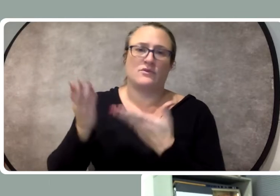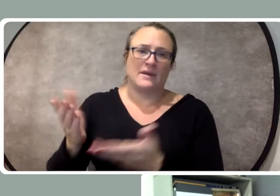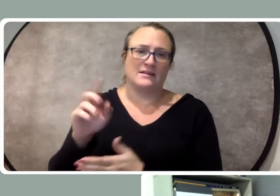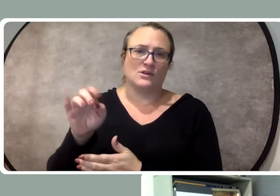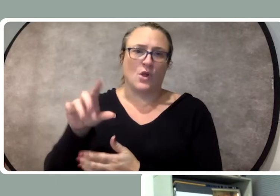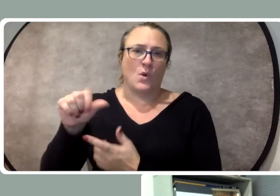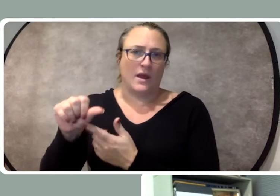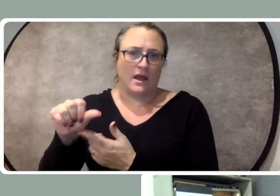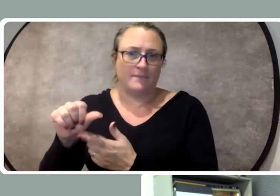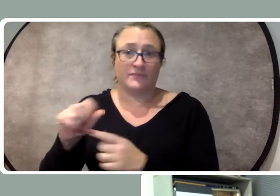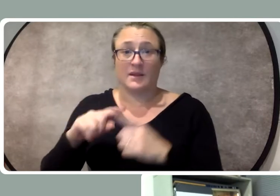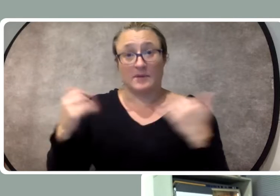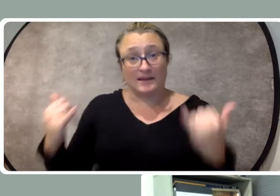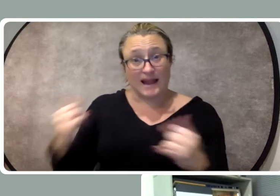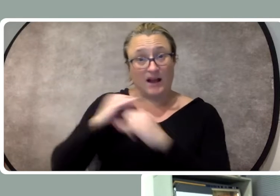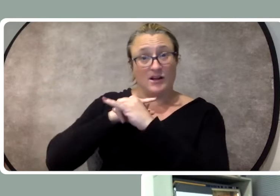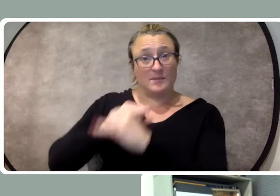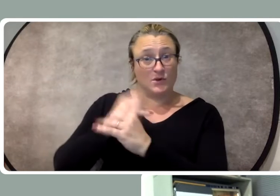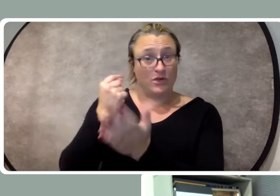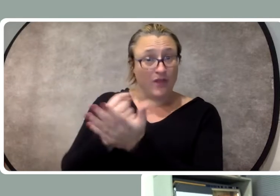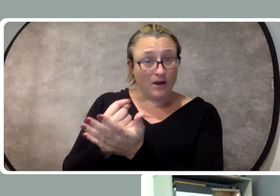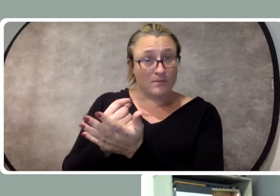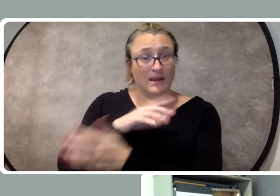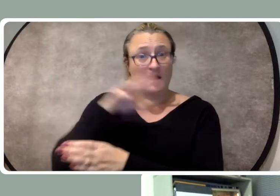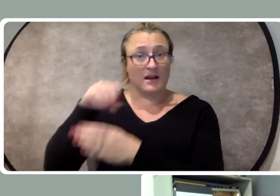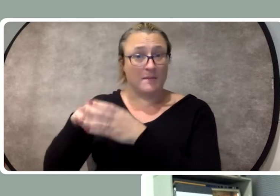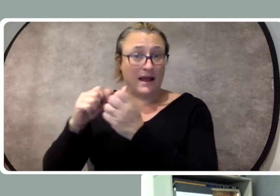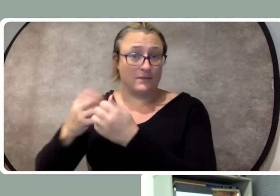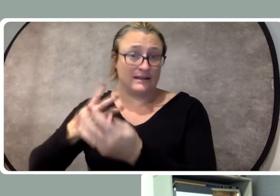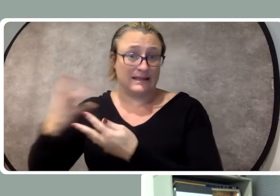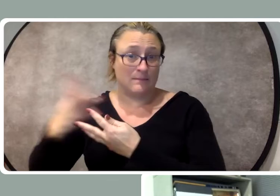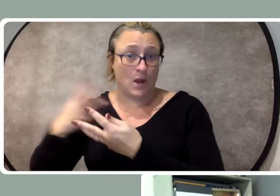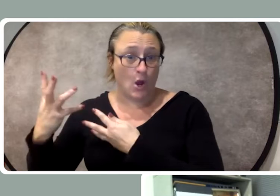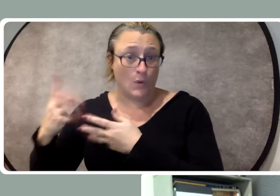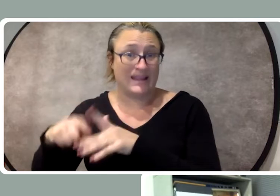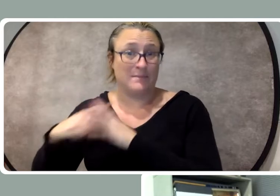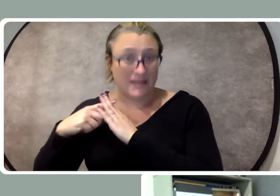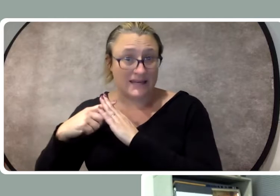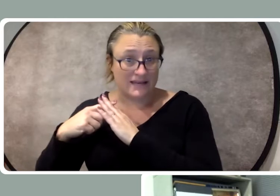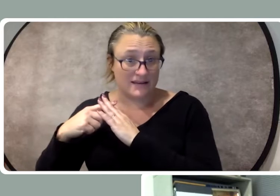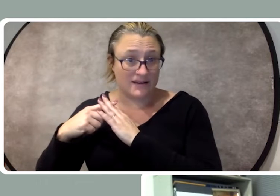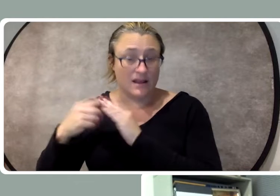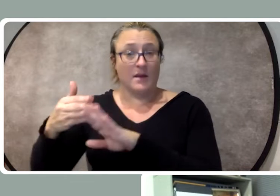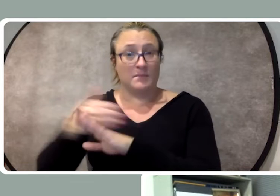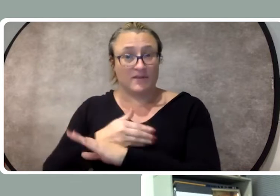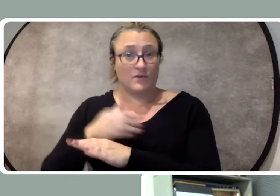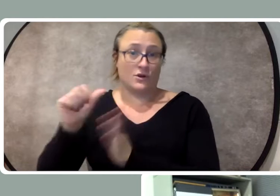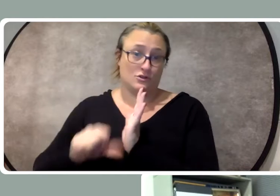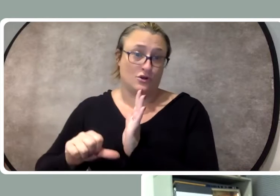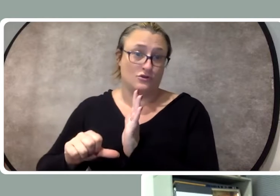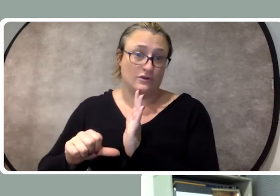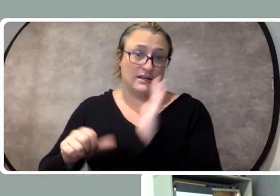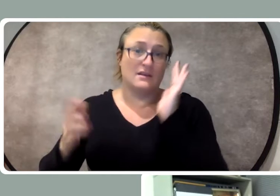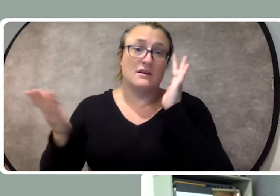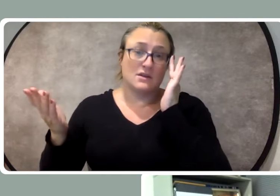now we have immune therapy, which we're combining with chemo upfront before surgery. And the